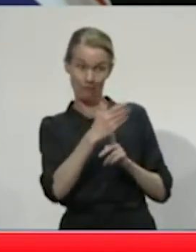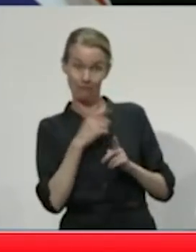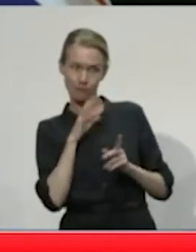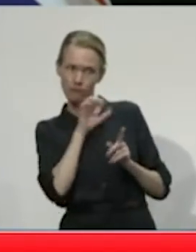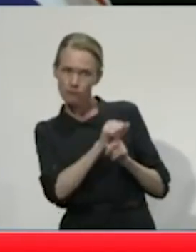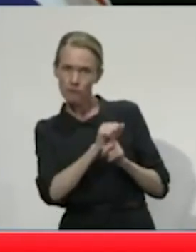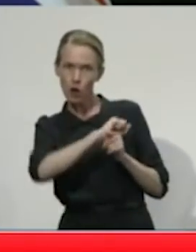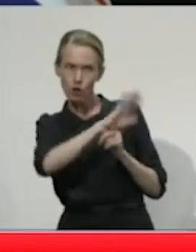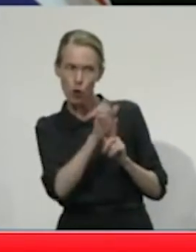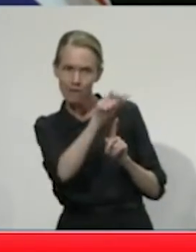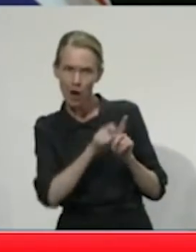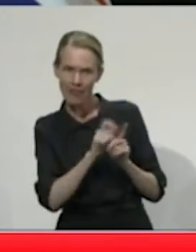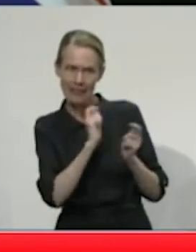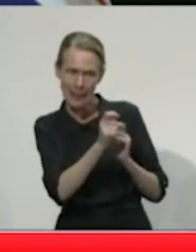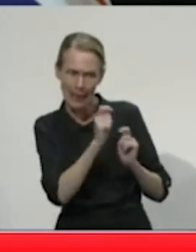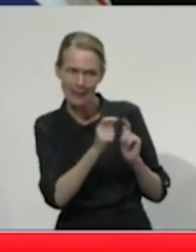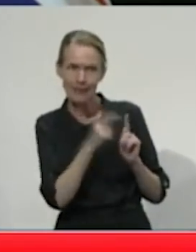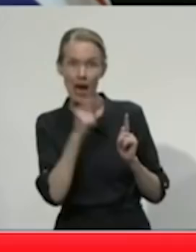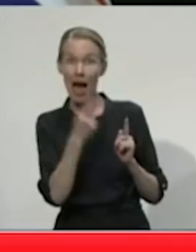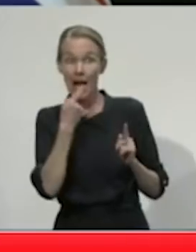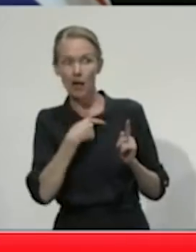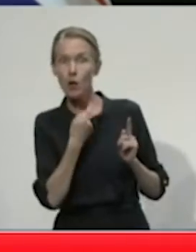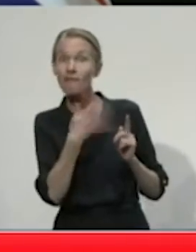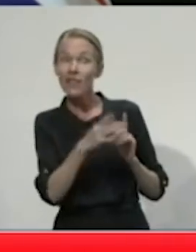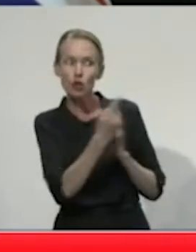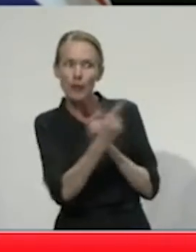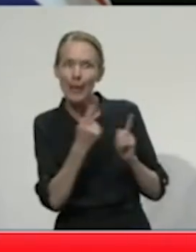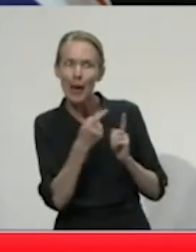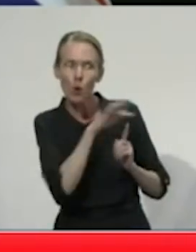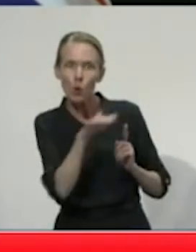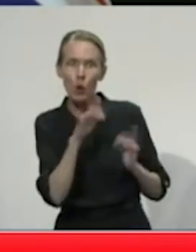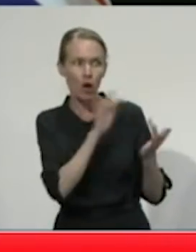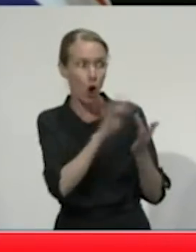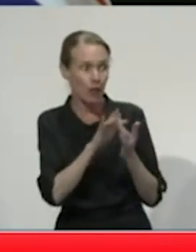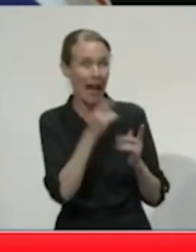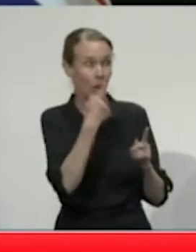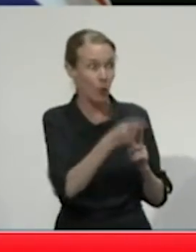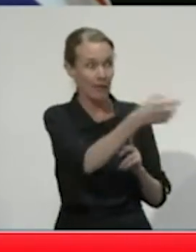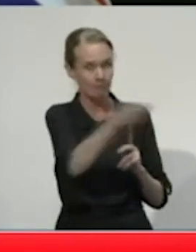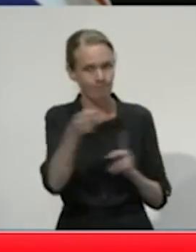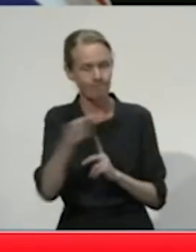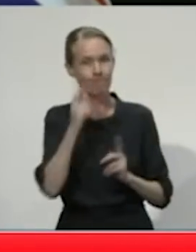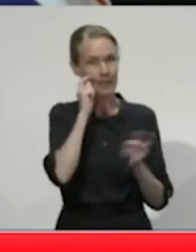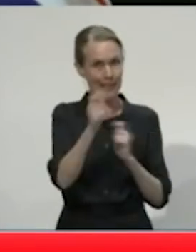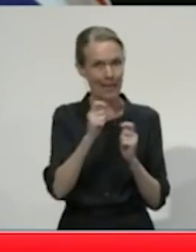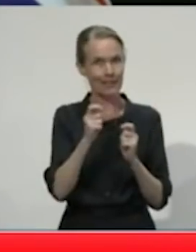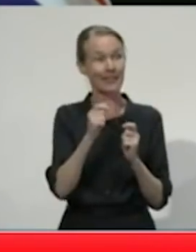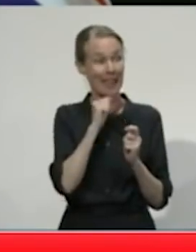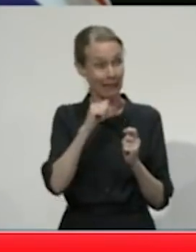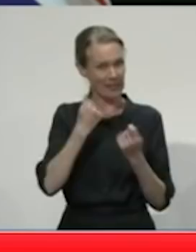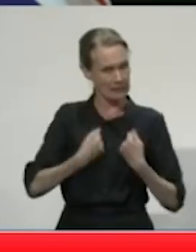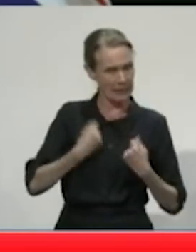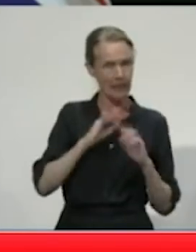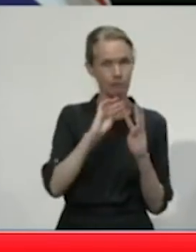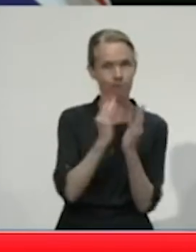those people, and then to identify quickly who their close contacts are and isolate and test those people as well. So the